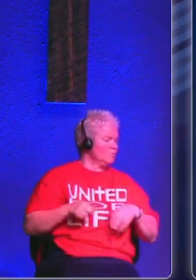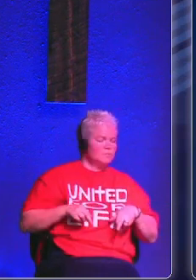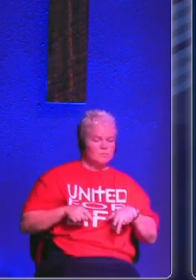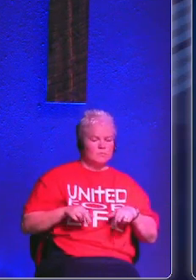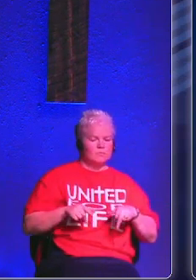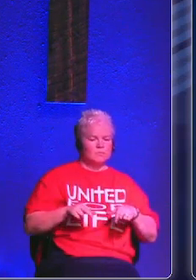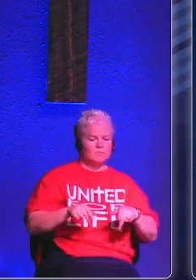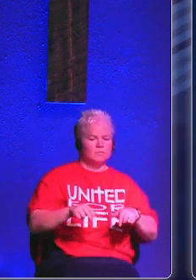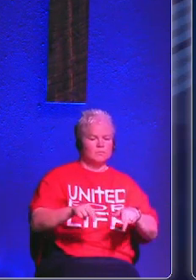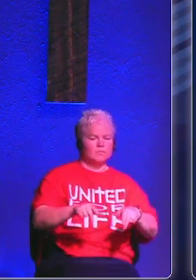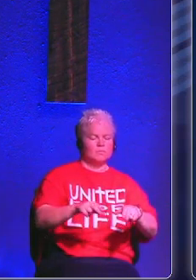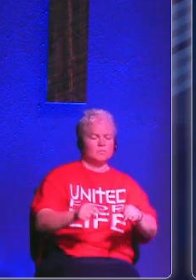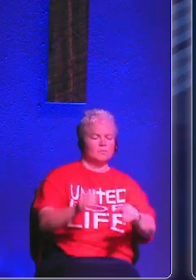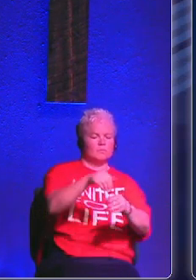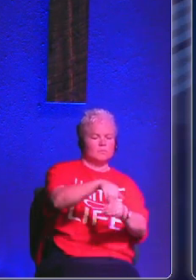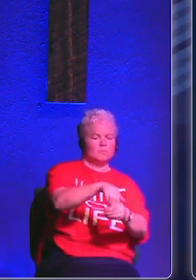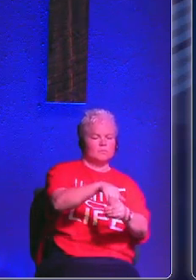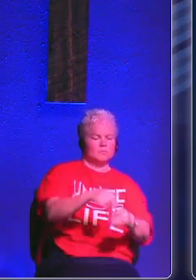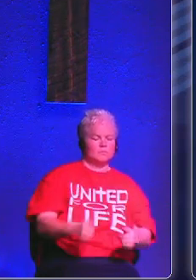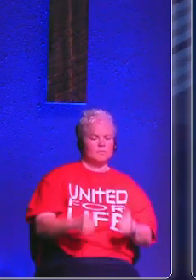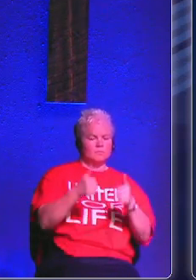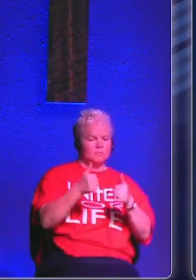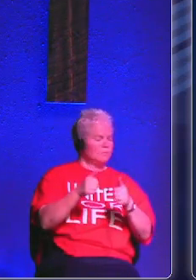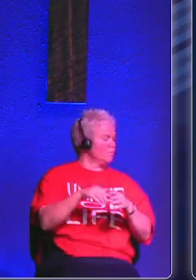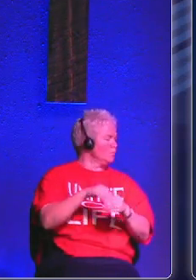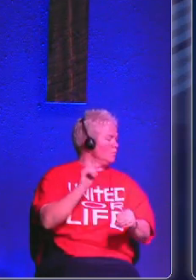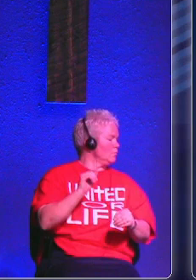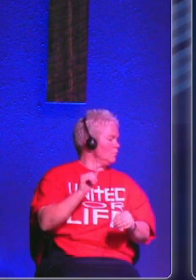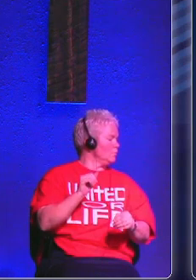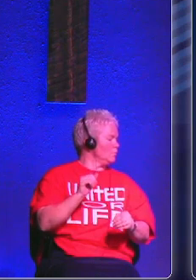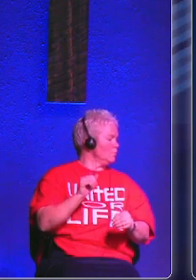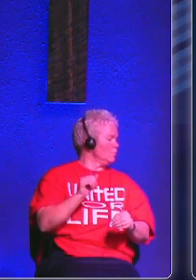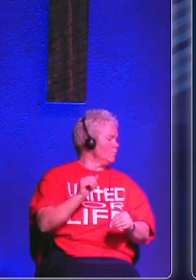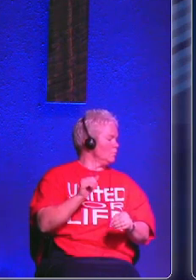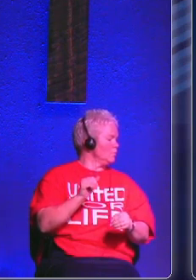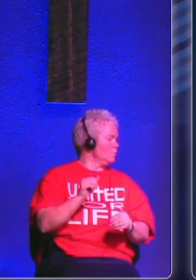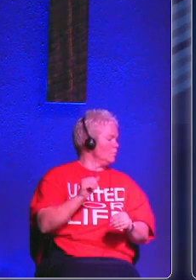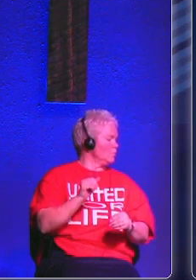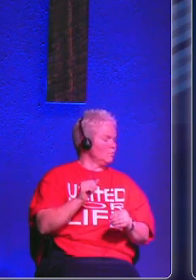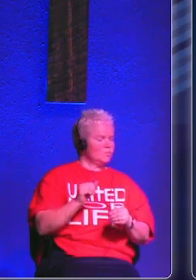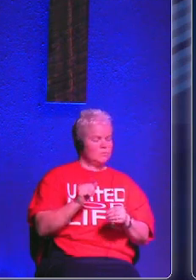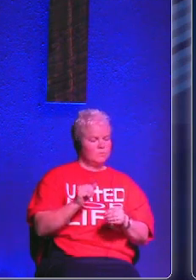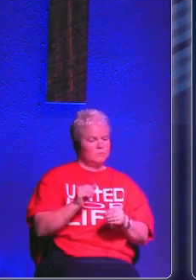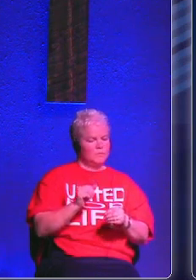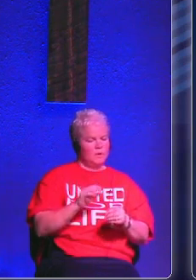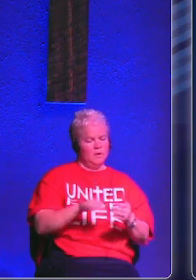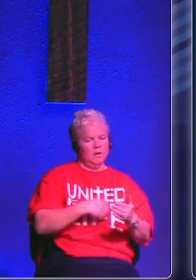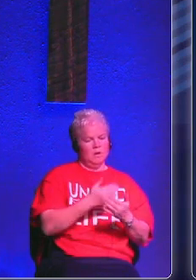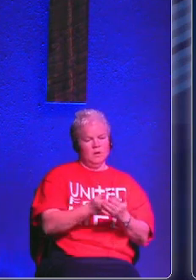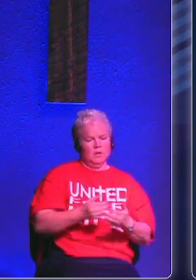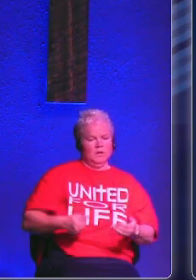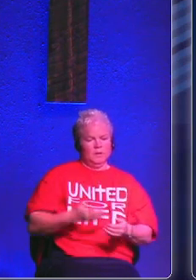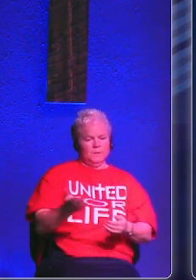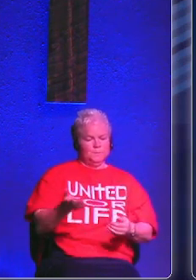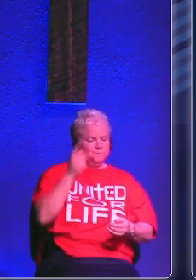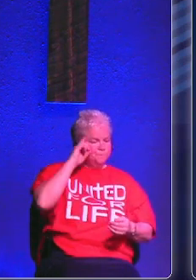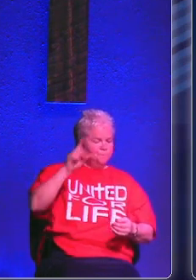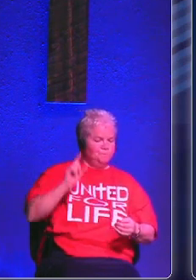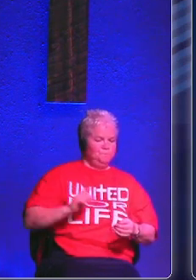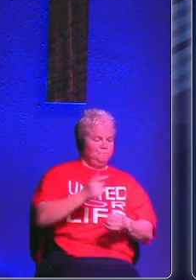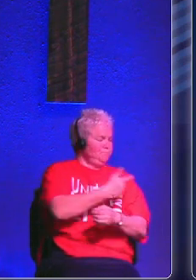receive and to actually live out. Right? So though he did all these things for us,